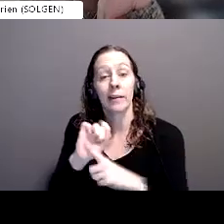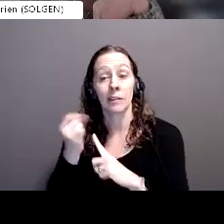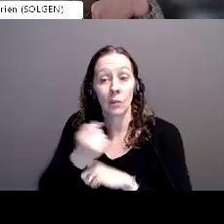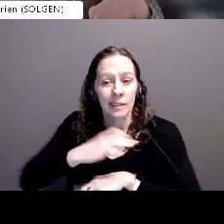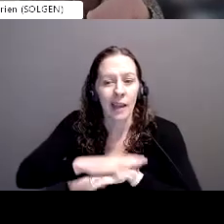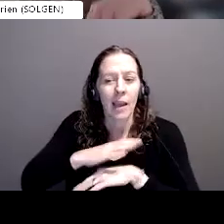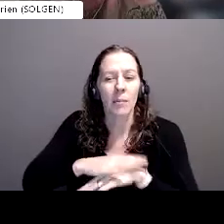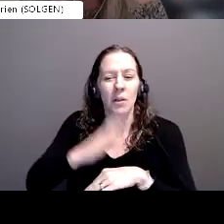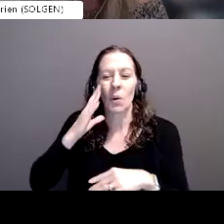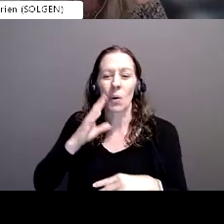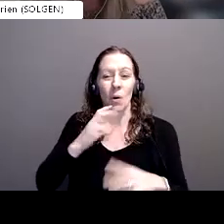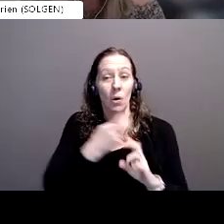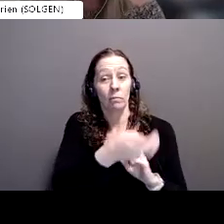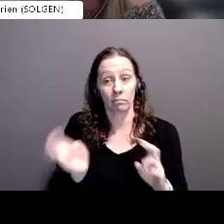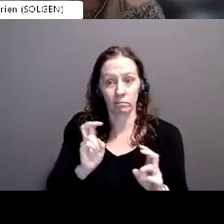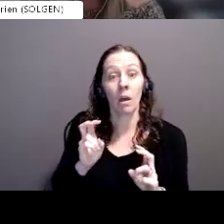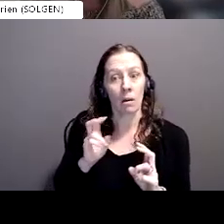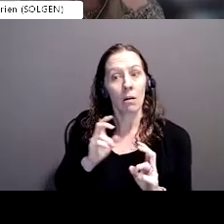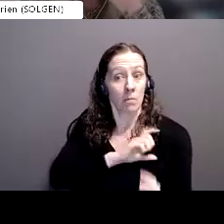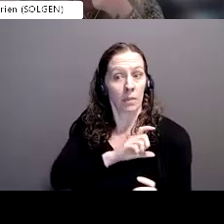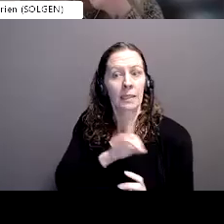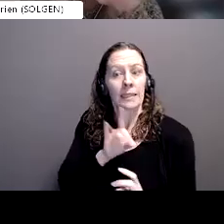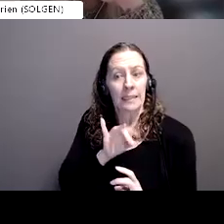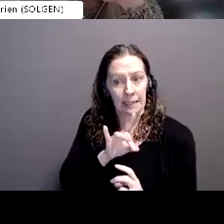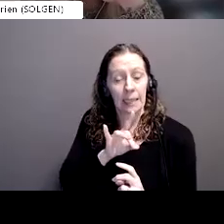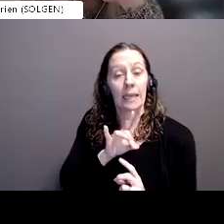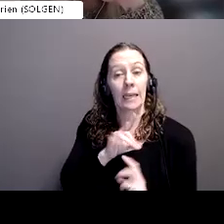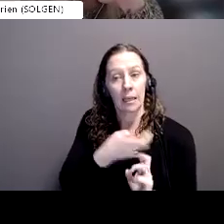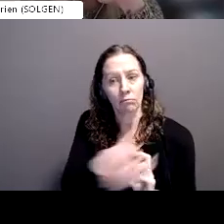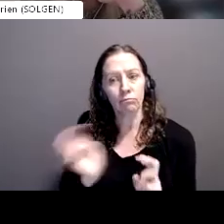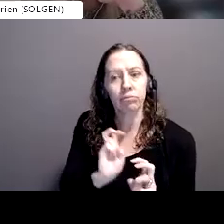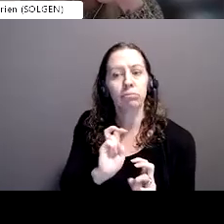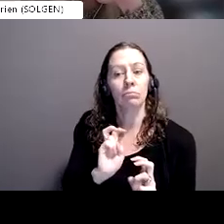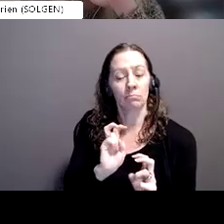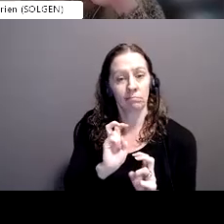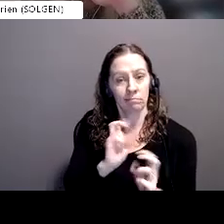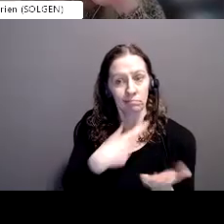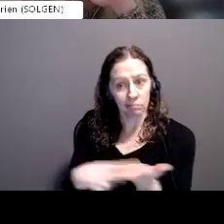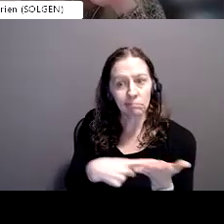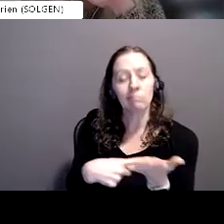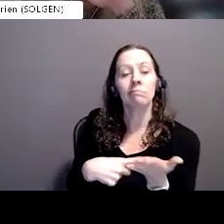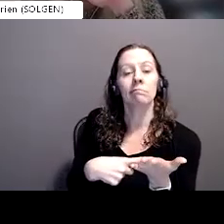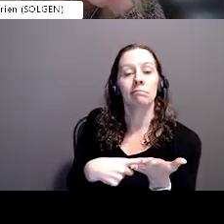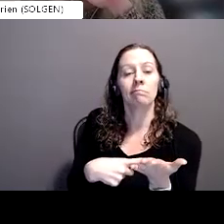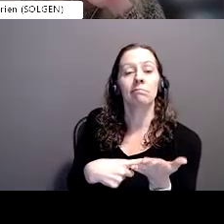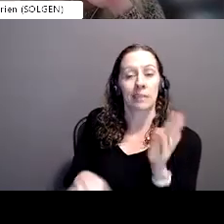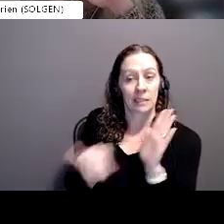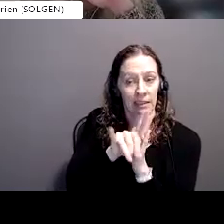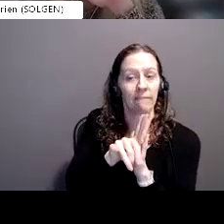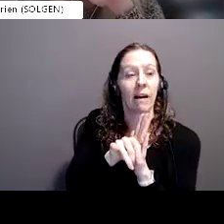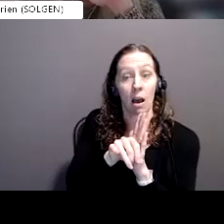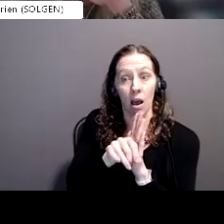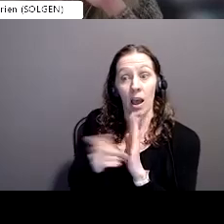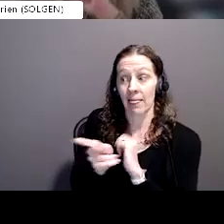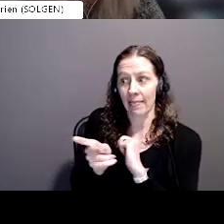I said, the Ryans were identified as requiring intervention. There was a situation table held. They were identified as requiring intervention,